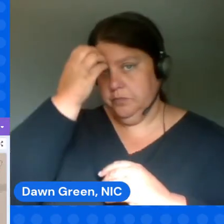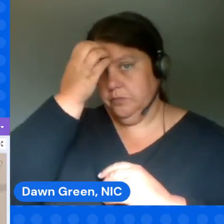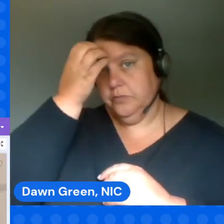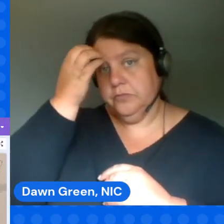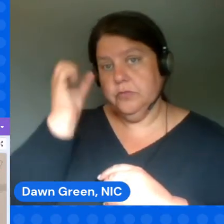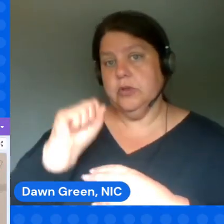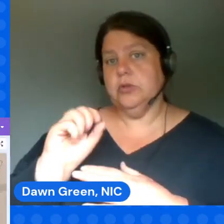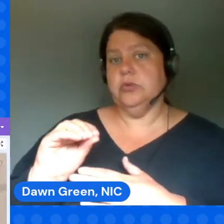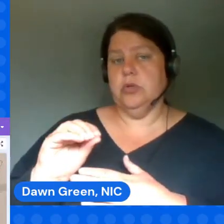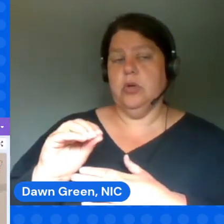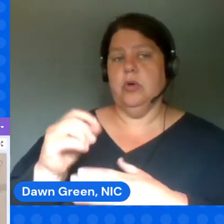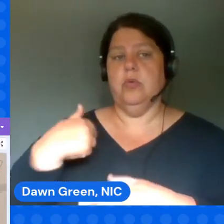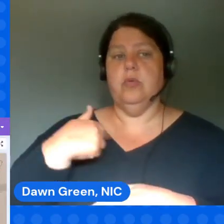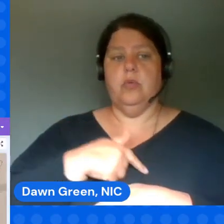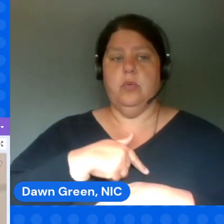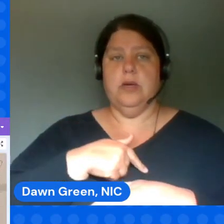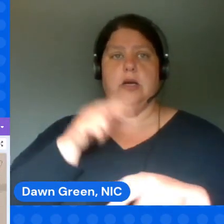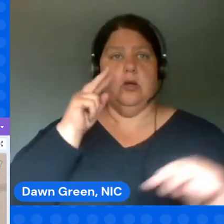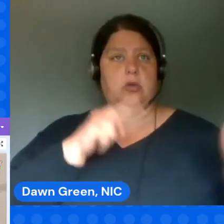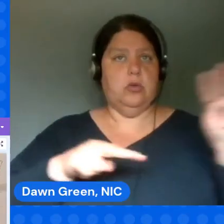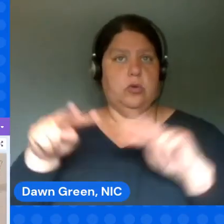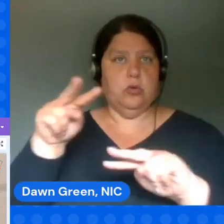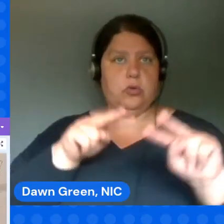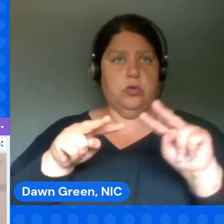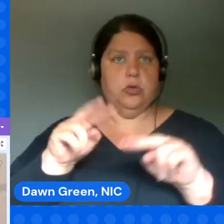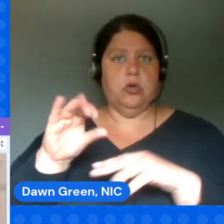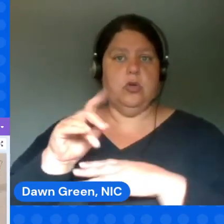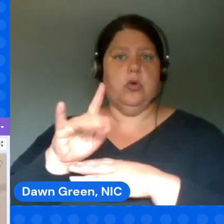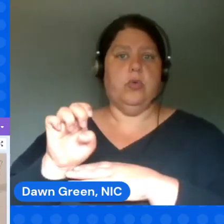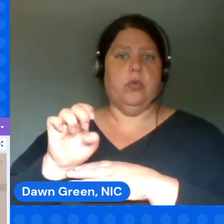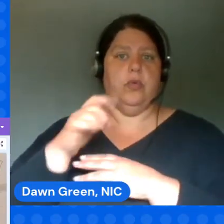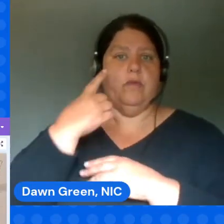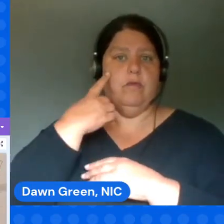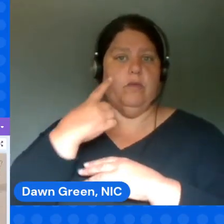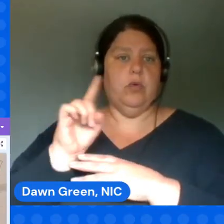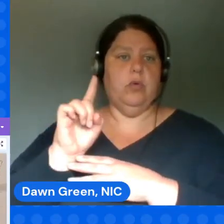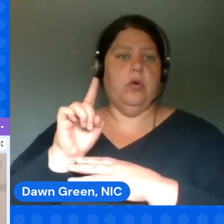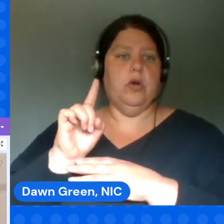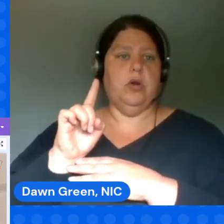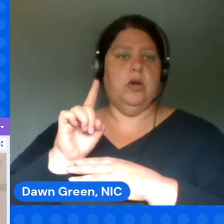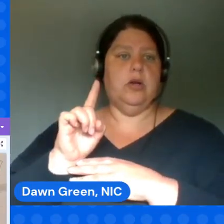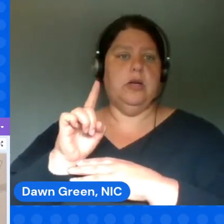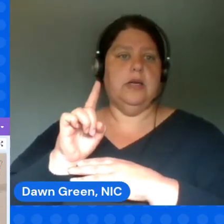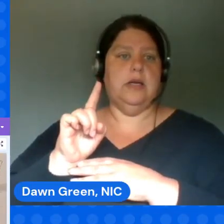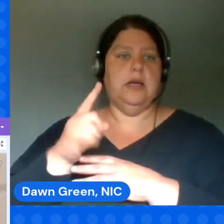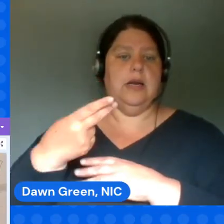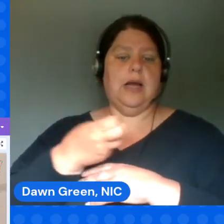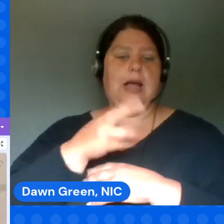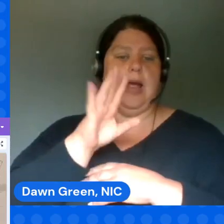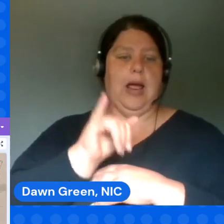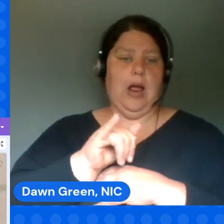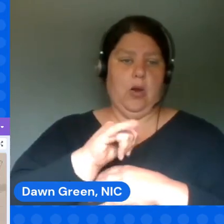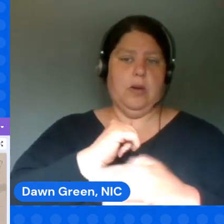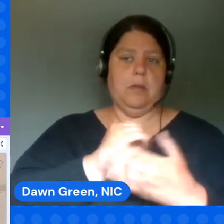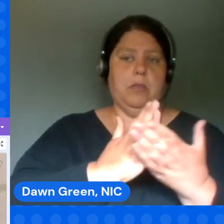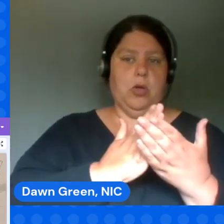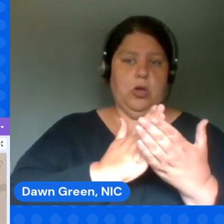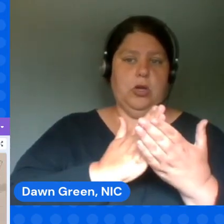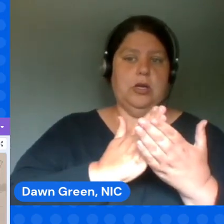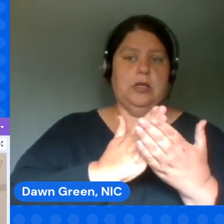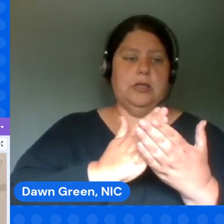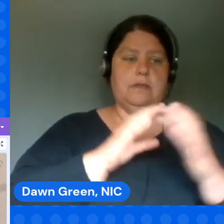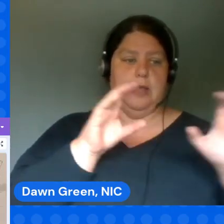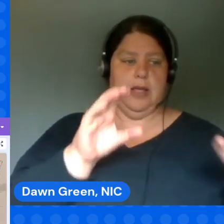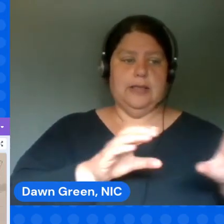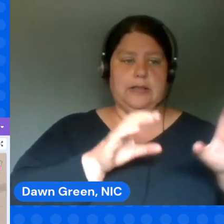so we're looking at the script or the code for Harry's component of the activity.